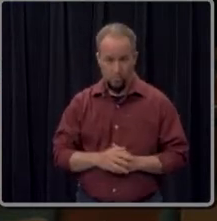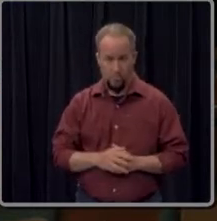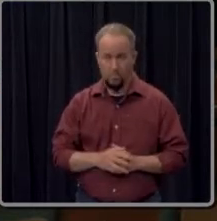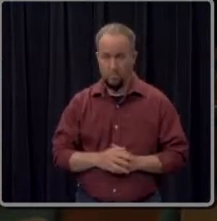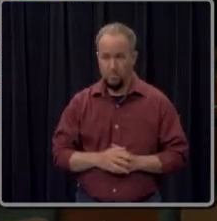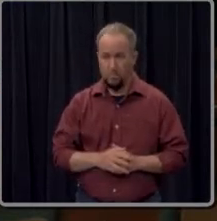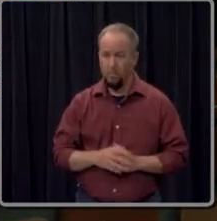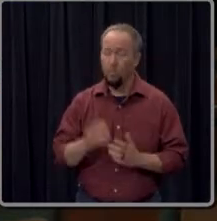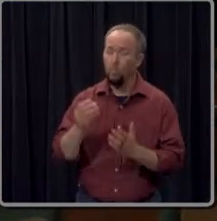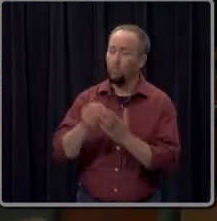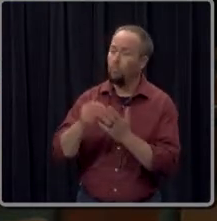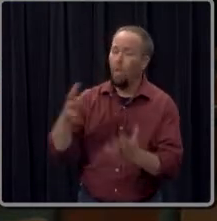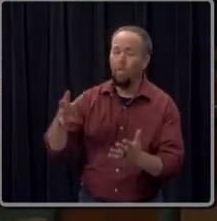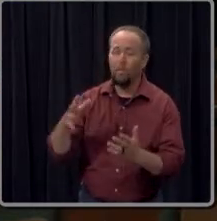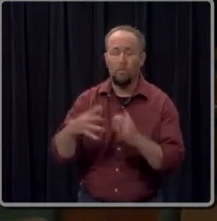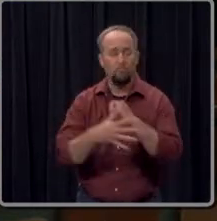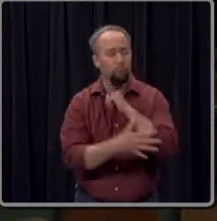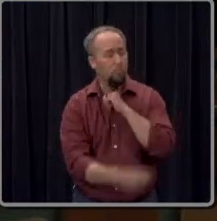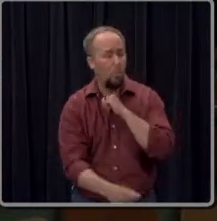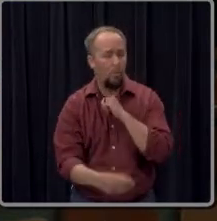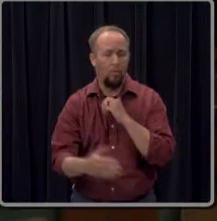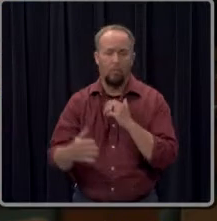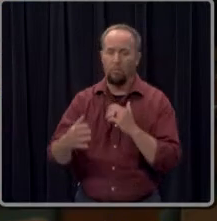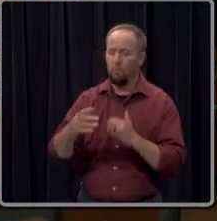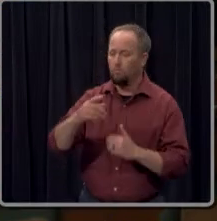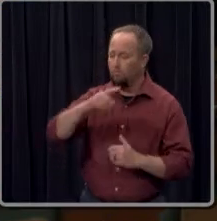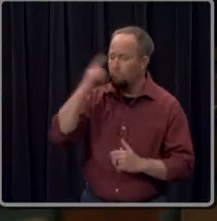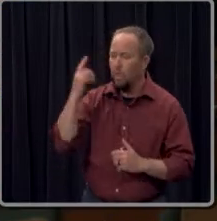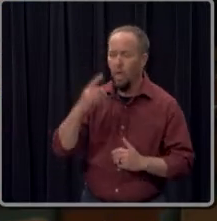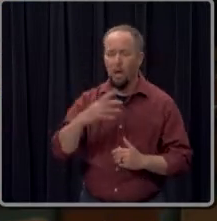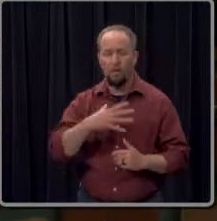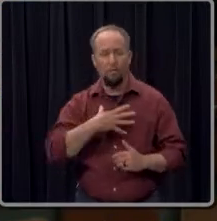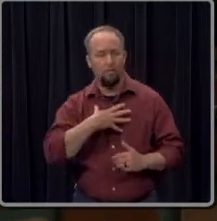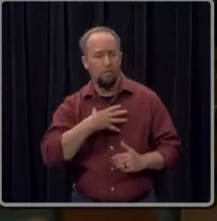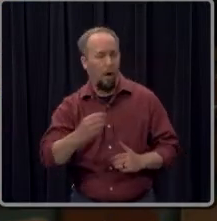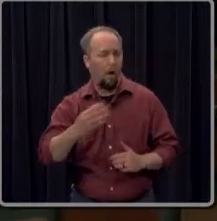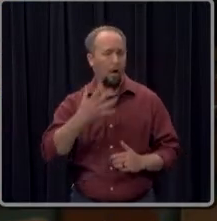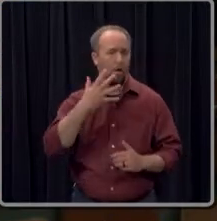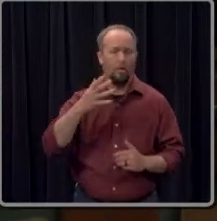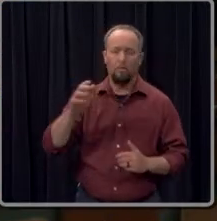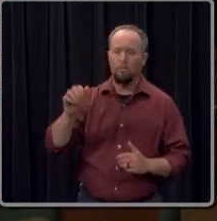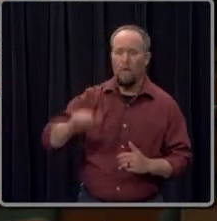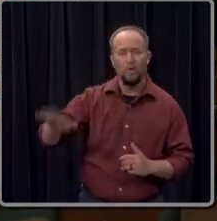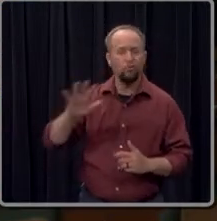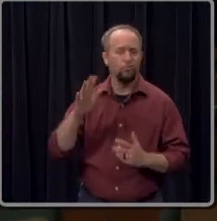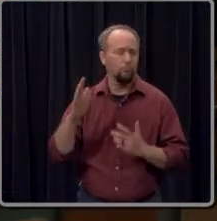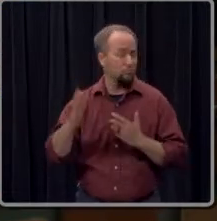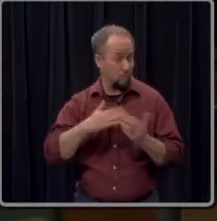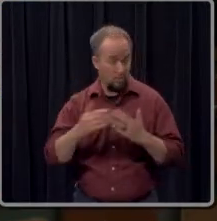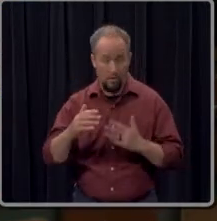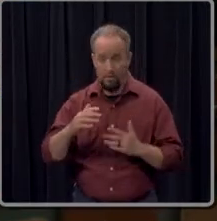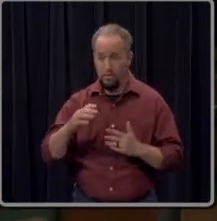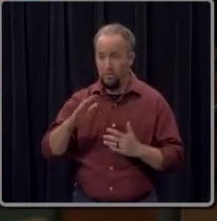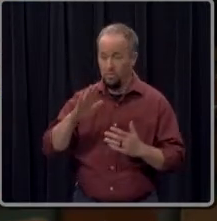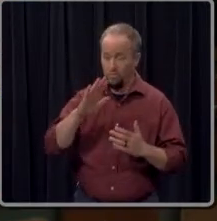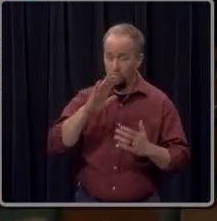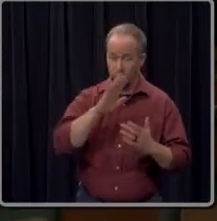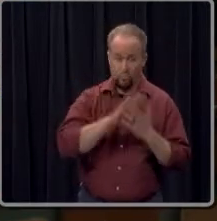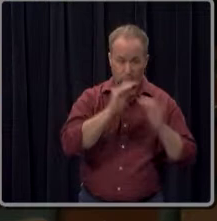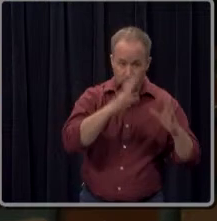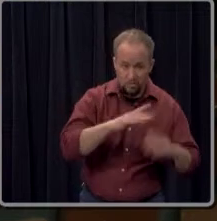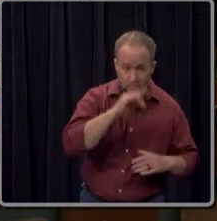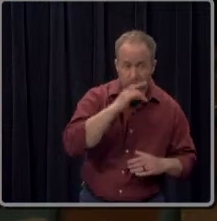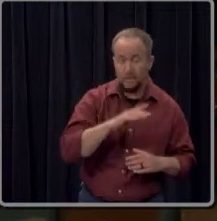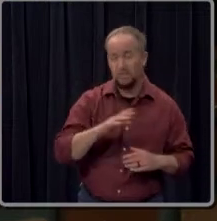Wealthy or poor, black, white, Asian, doesn't really matter. School teachers' kids, single